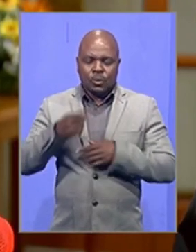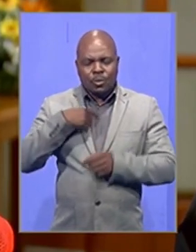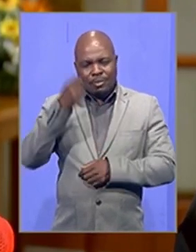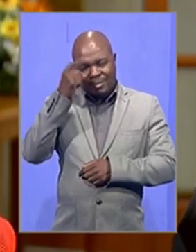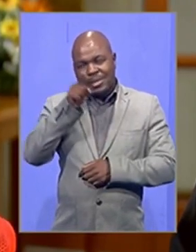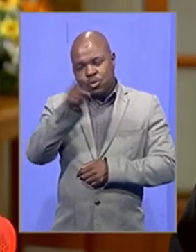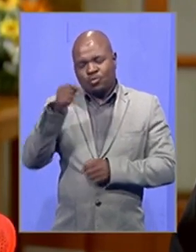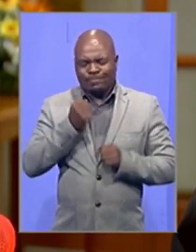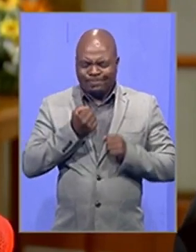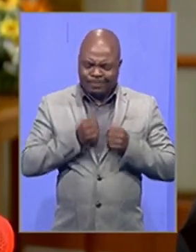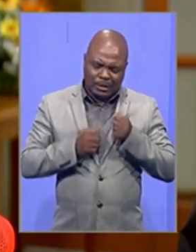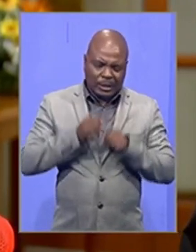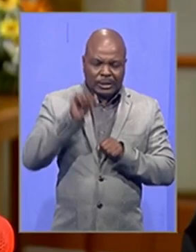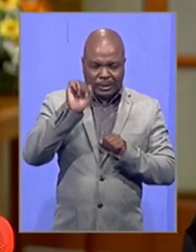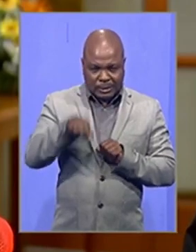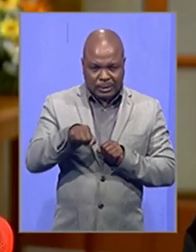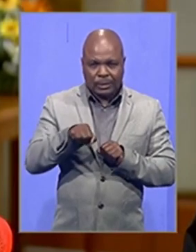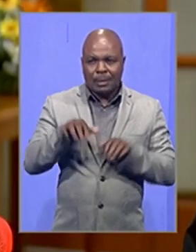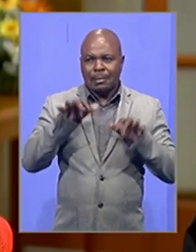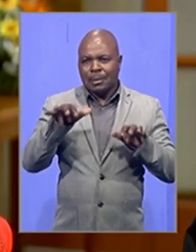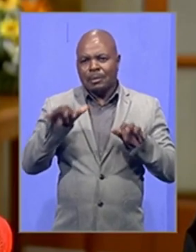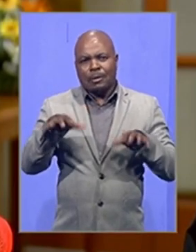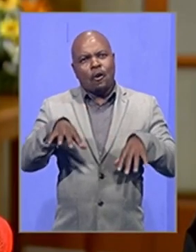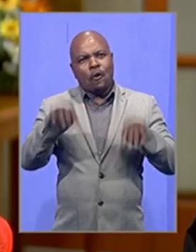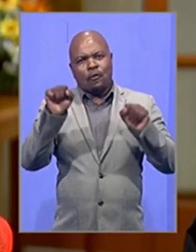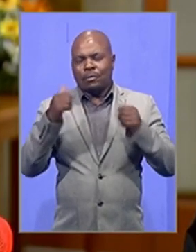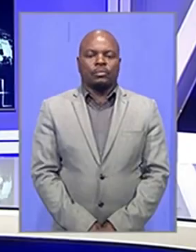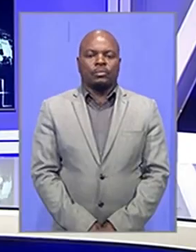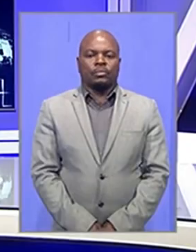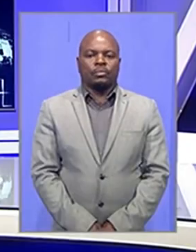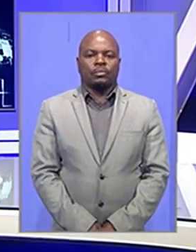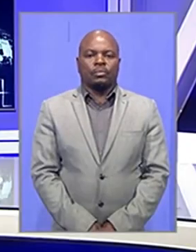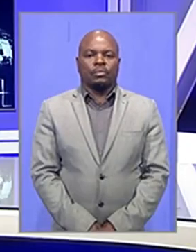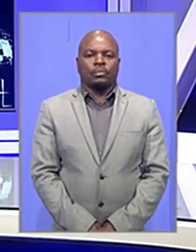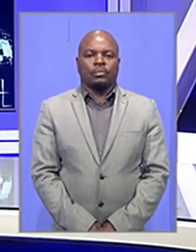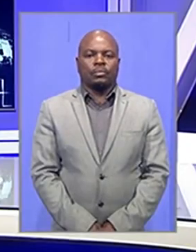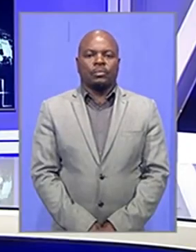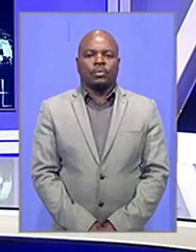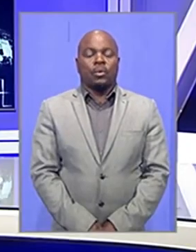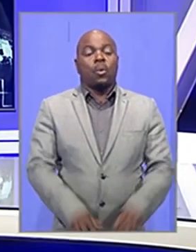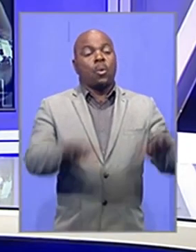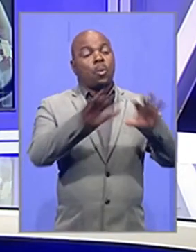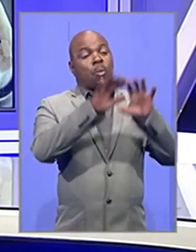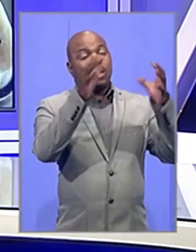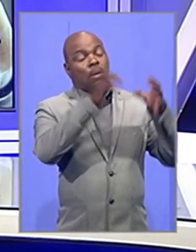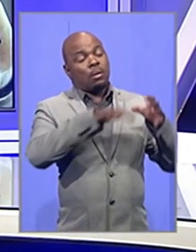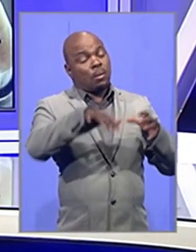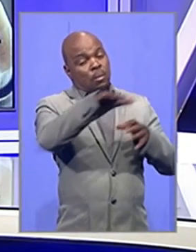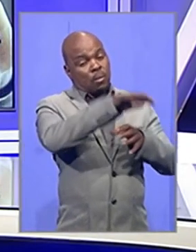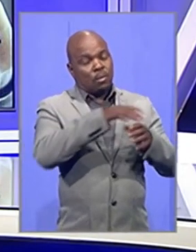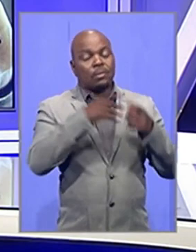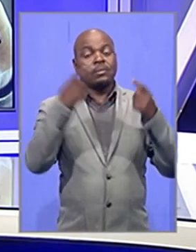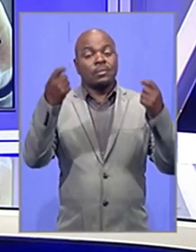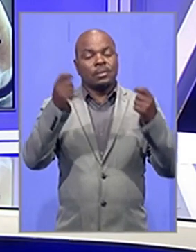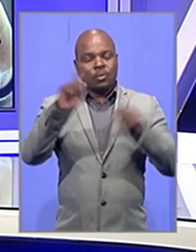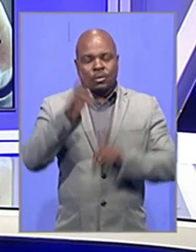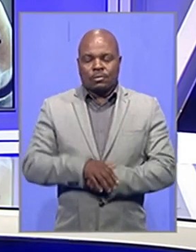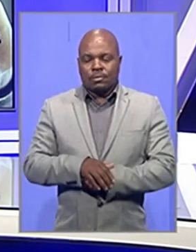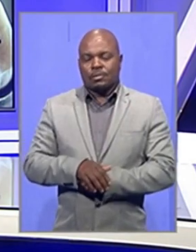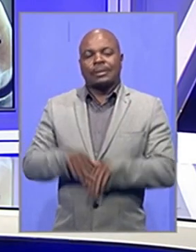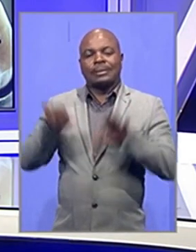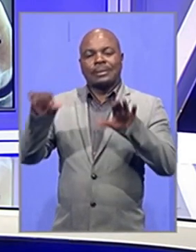the frustration. No one wants to have their lights off. Fa lefatshe ka bophara le le mo malatsing a